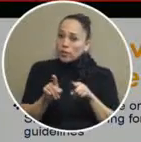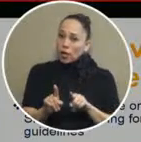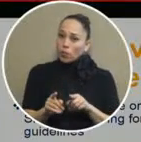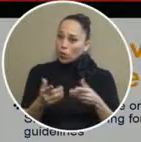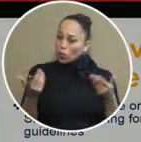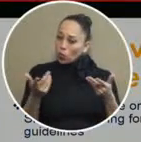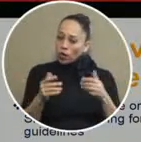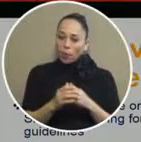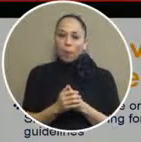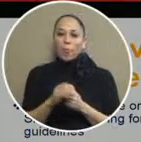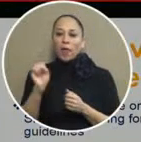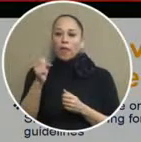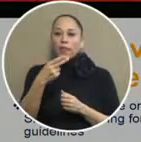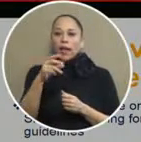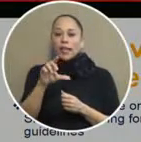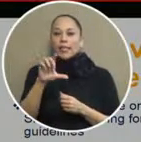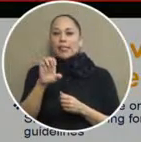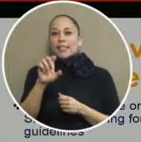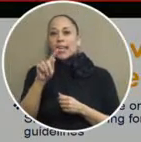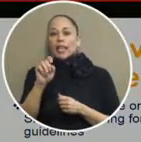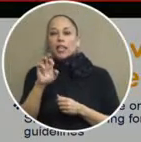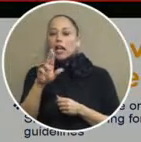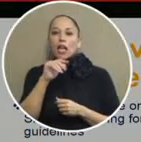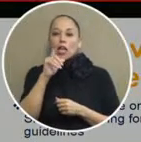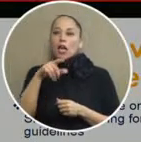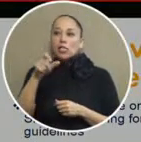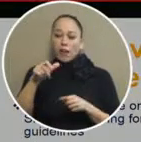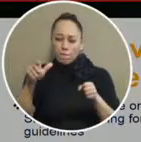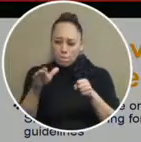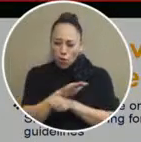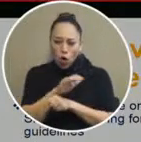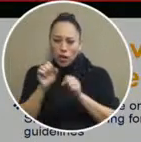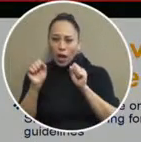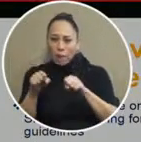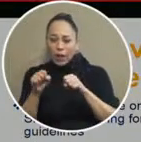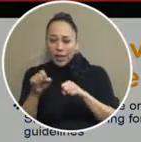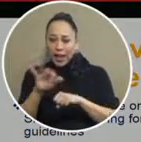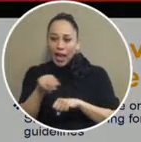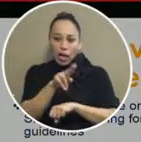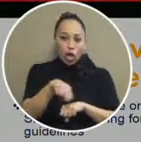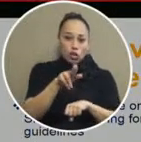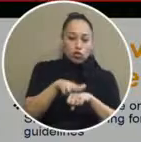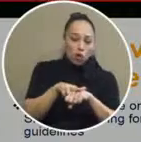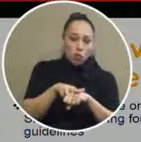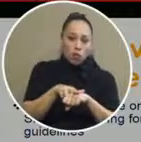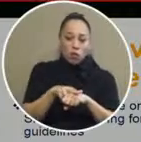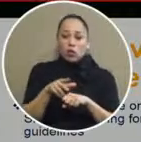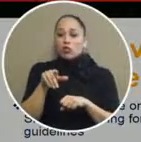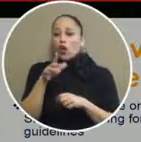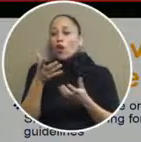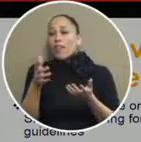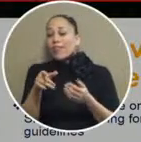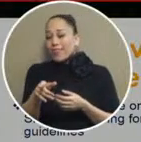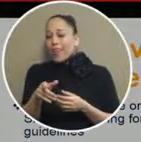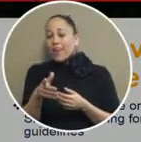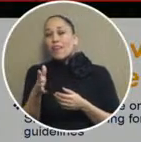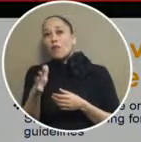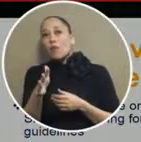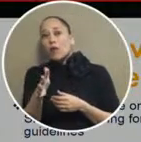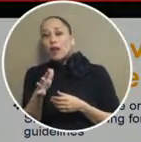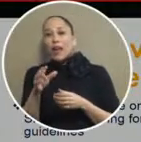that while those shelters were not necessarily at full capacity under normal conditions, they were at